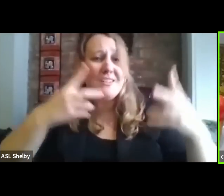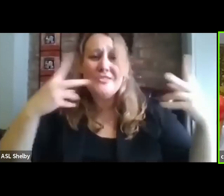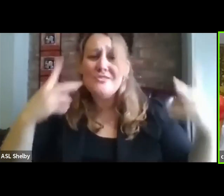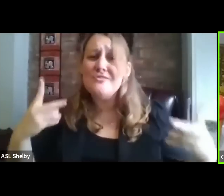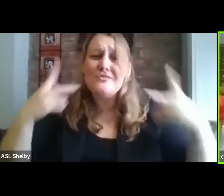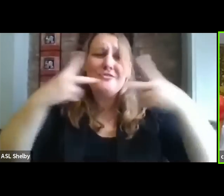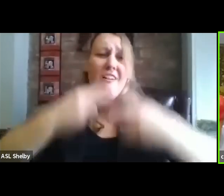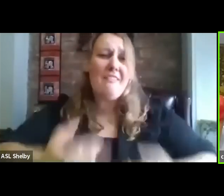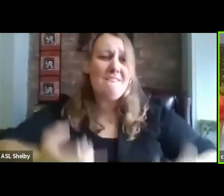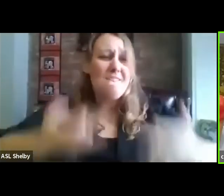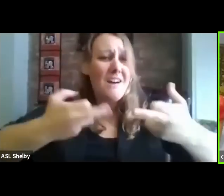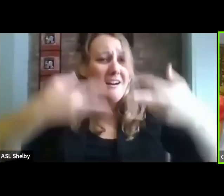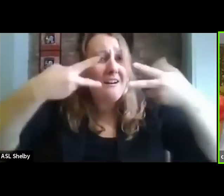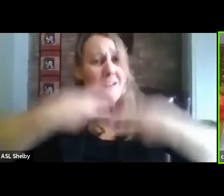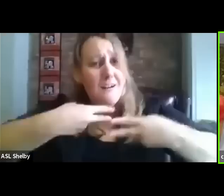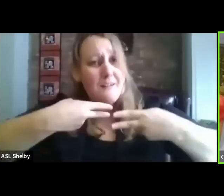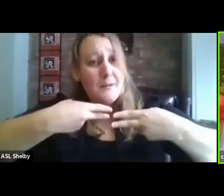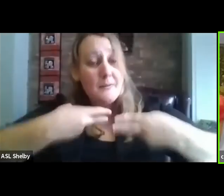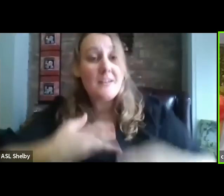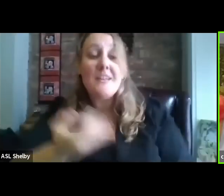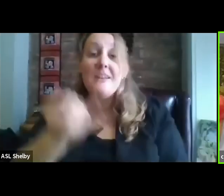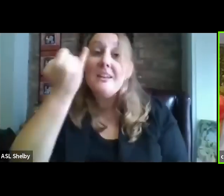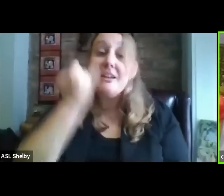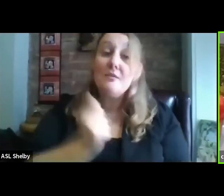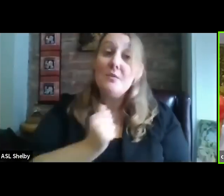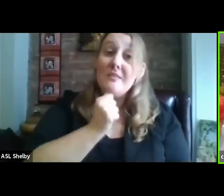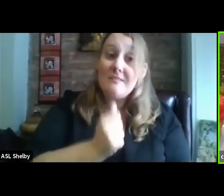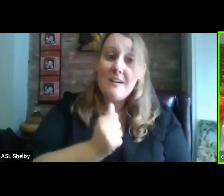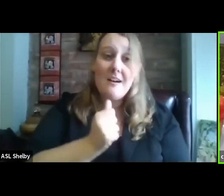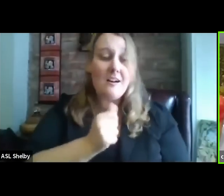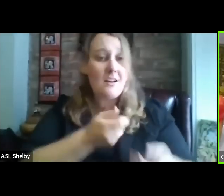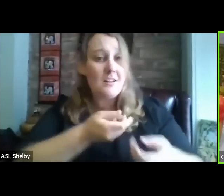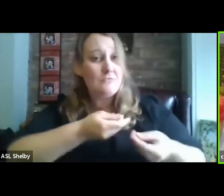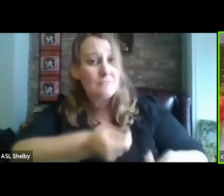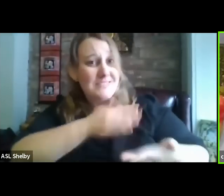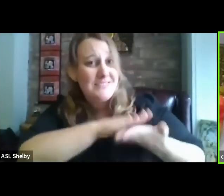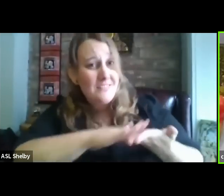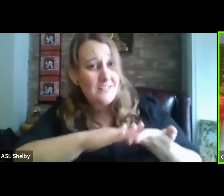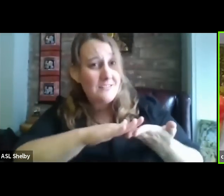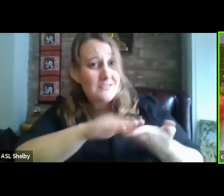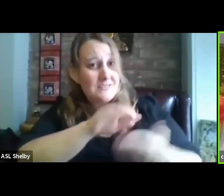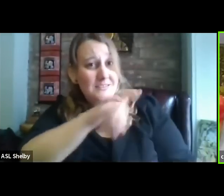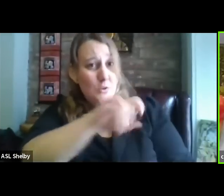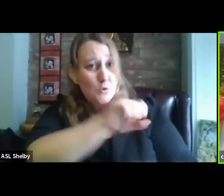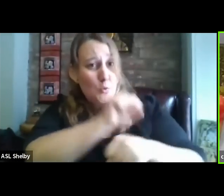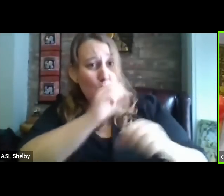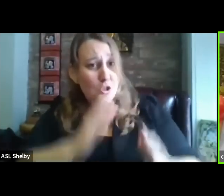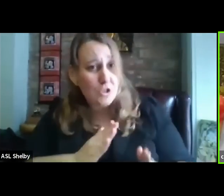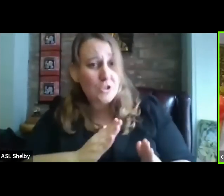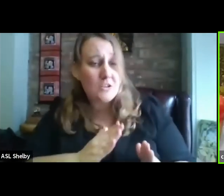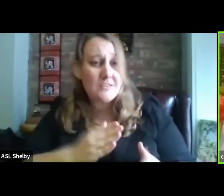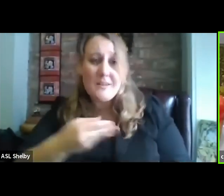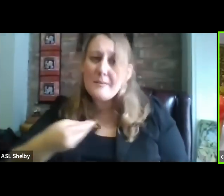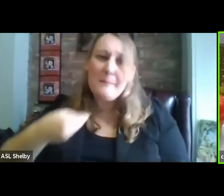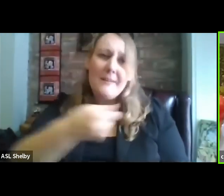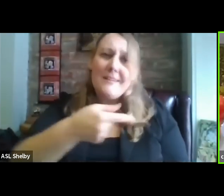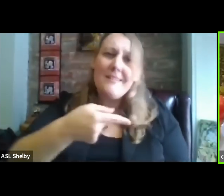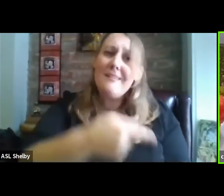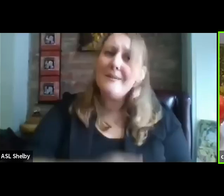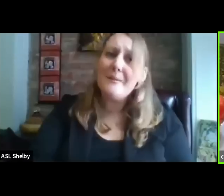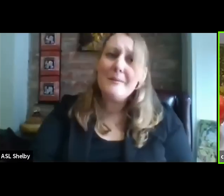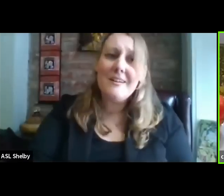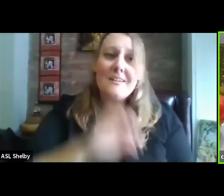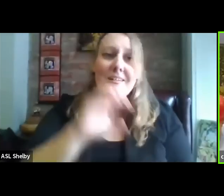nothing good to say to a sex worker, pay them. Pay them. I like $1 cash app